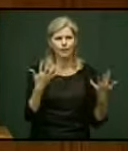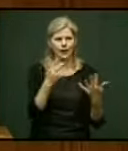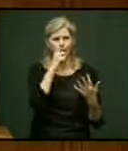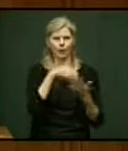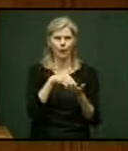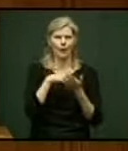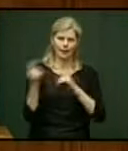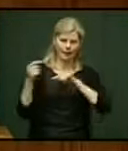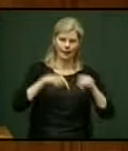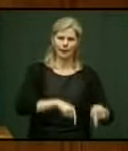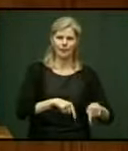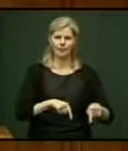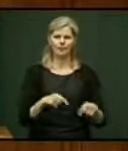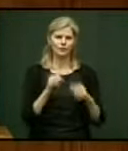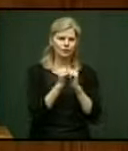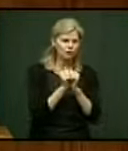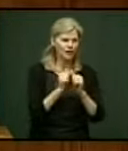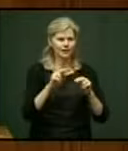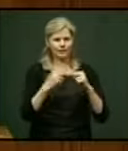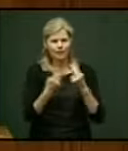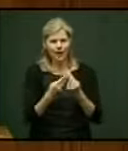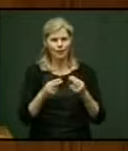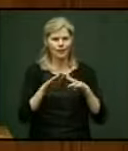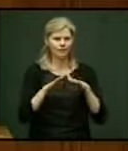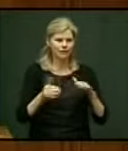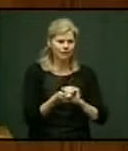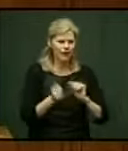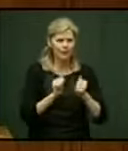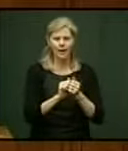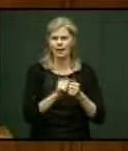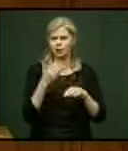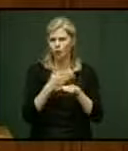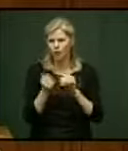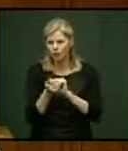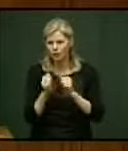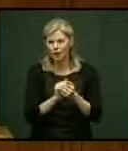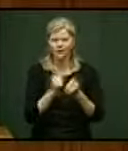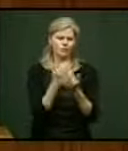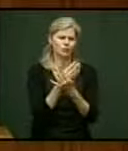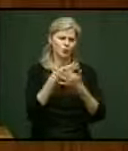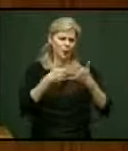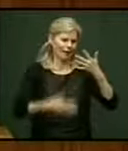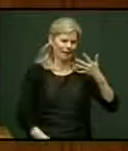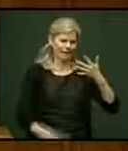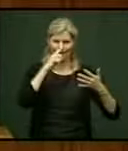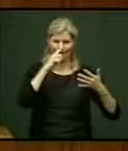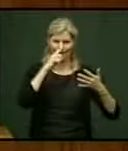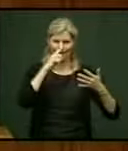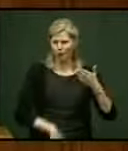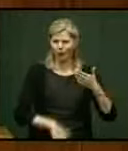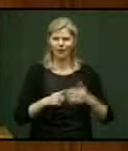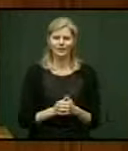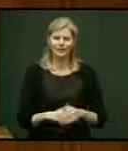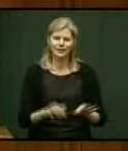housemates, colleagues, who are far too many to name. I especially want to acknowledge the fantastic